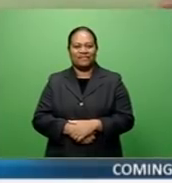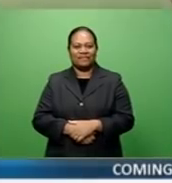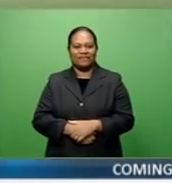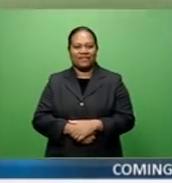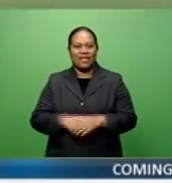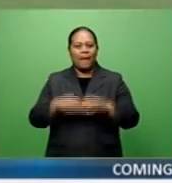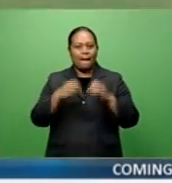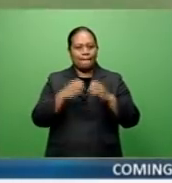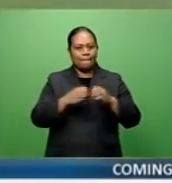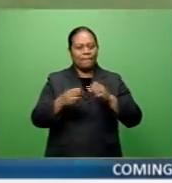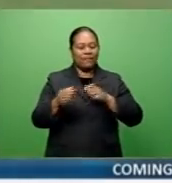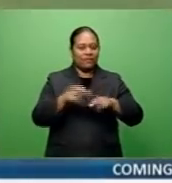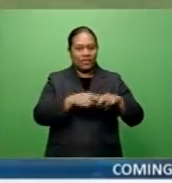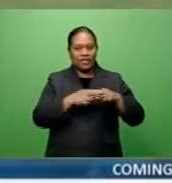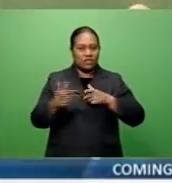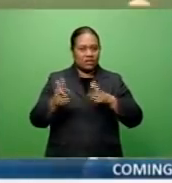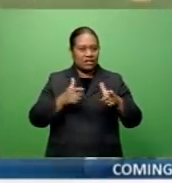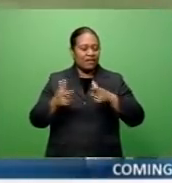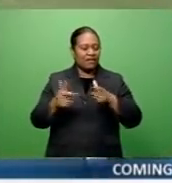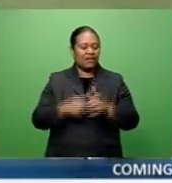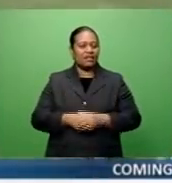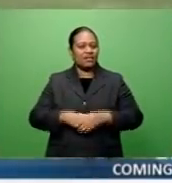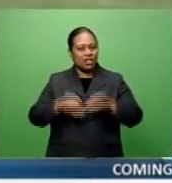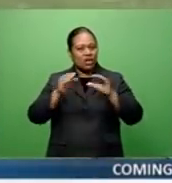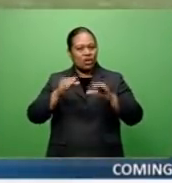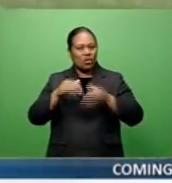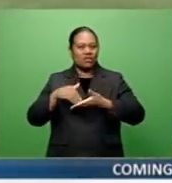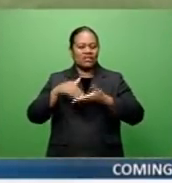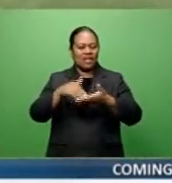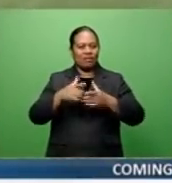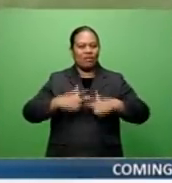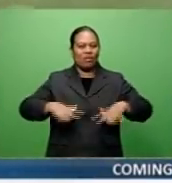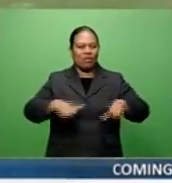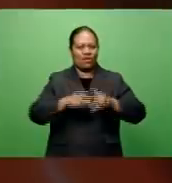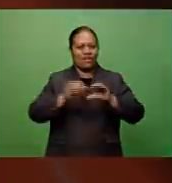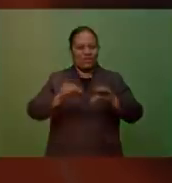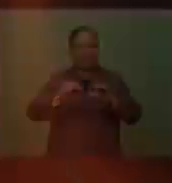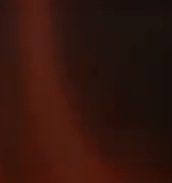And Baber helps out local coaches. This and more after the break.